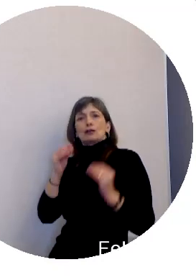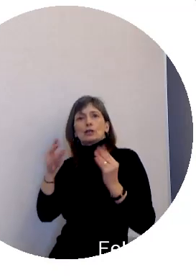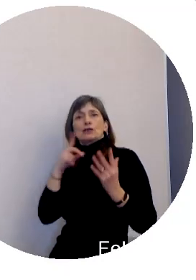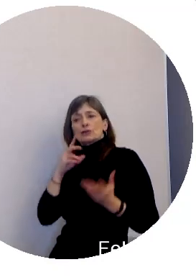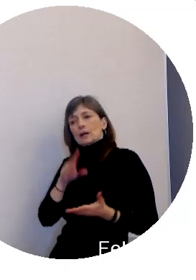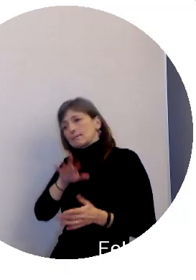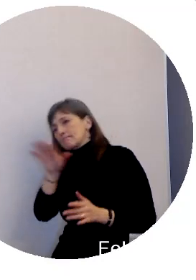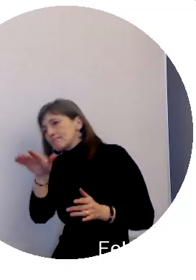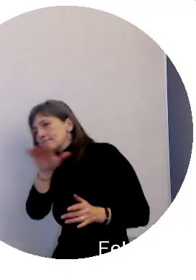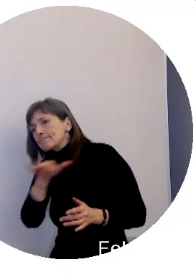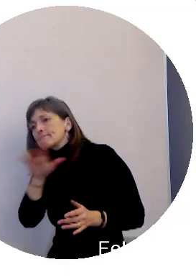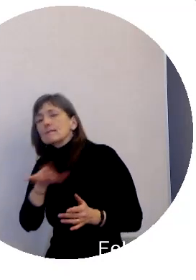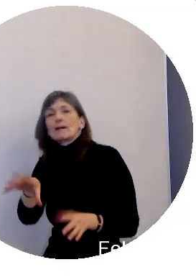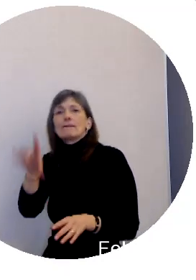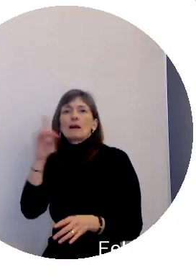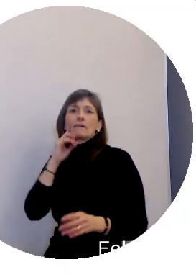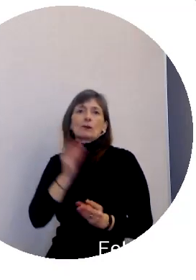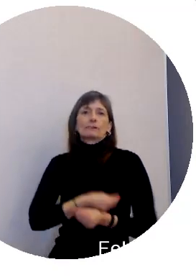support their practice,